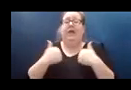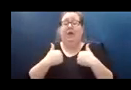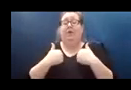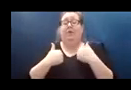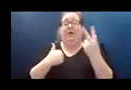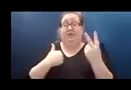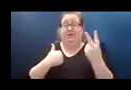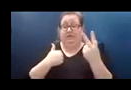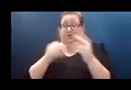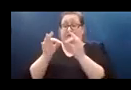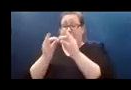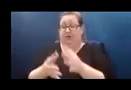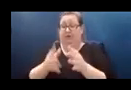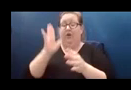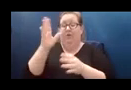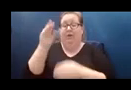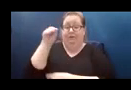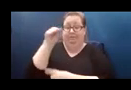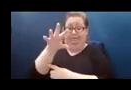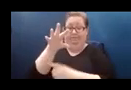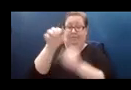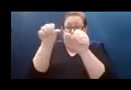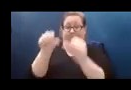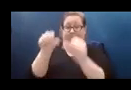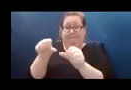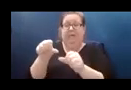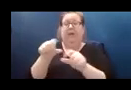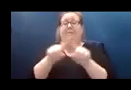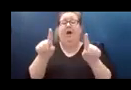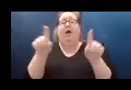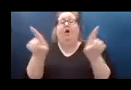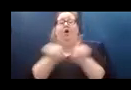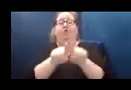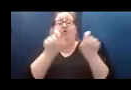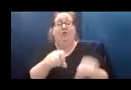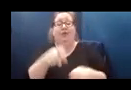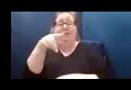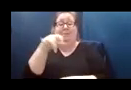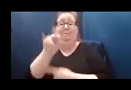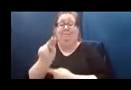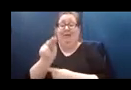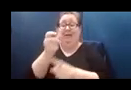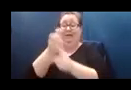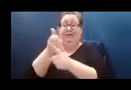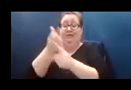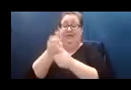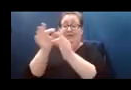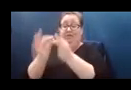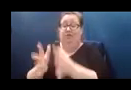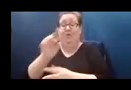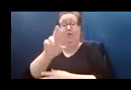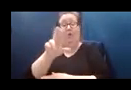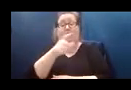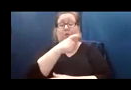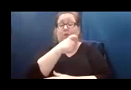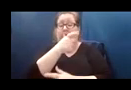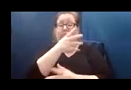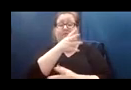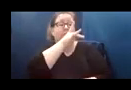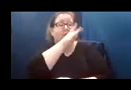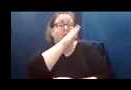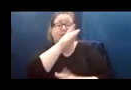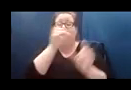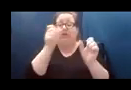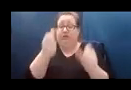our interpreter, but please feel free to also pin the interpreter or other speakers at will. And if you